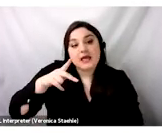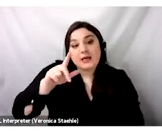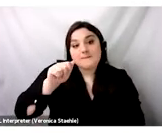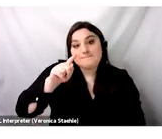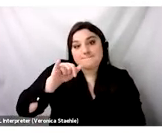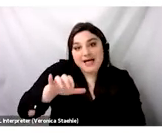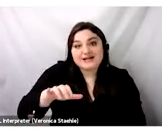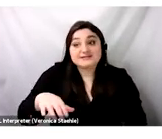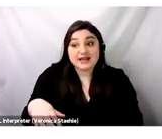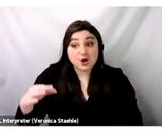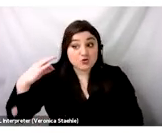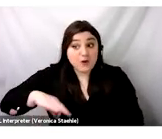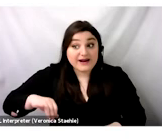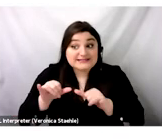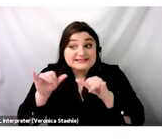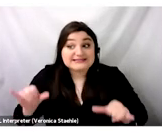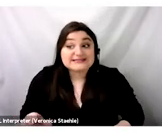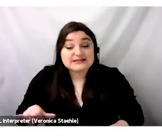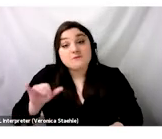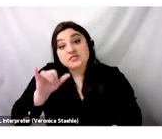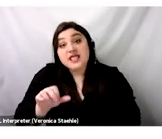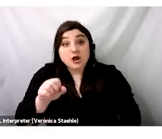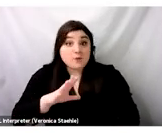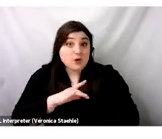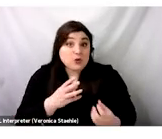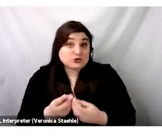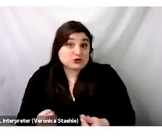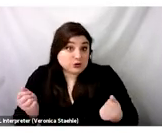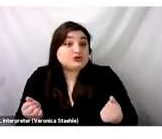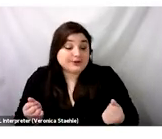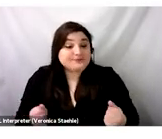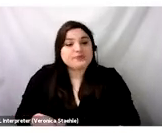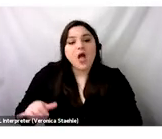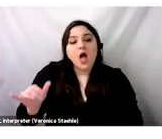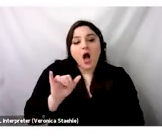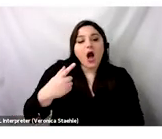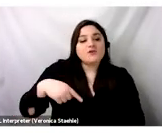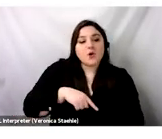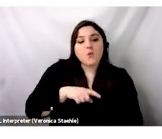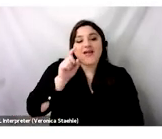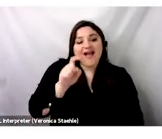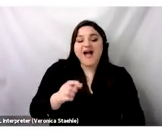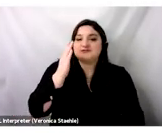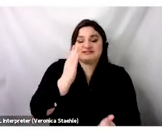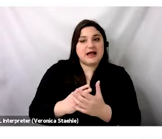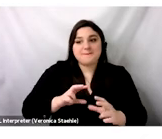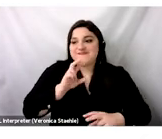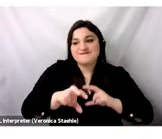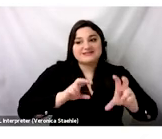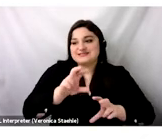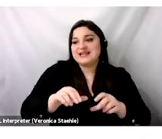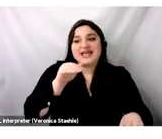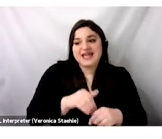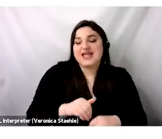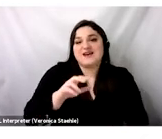credit system, which could be really cool. Ultimately, we need divestment. Like divesting from fossil fuels is